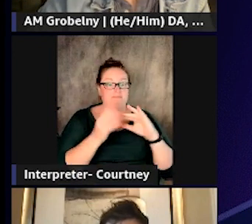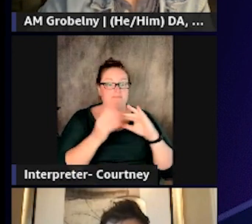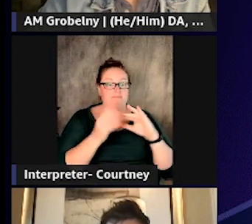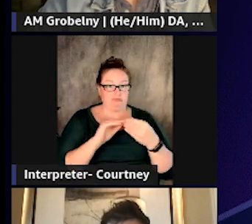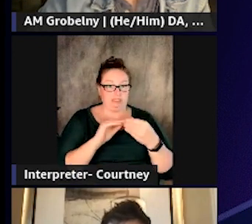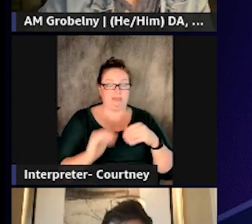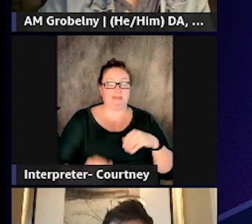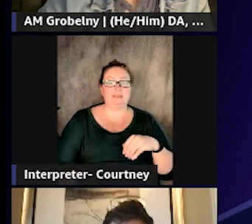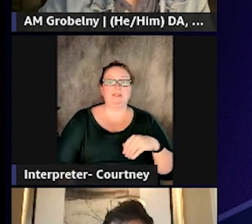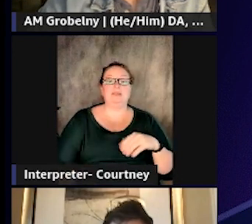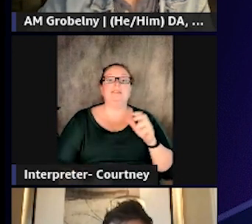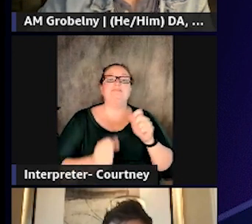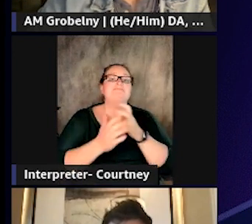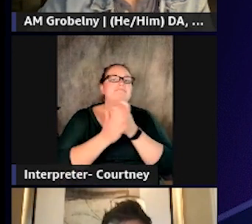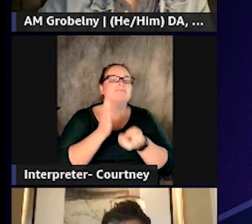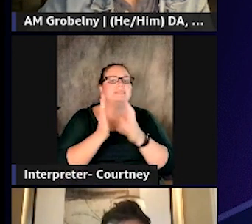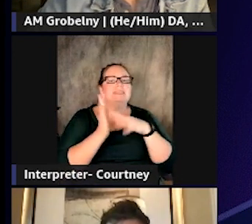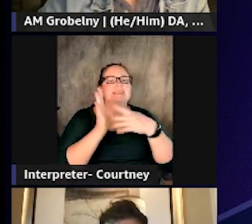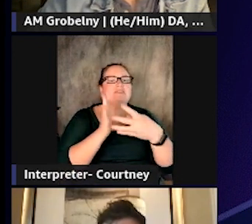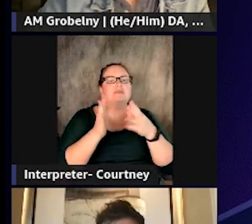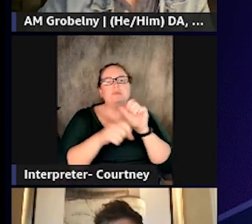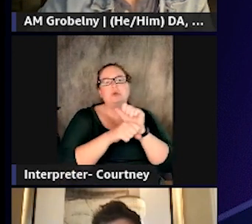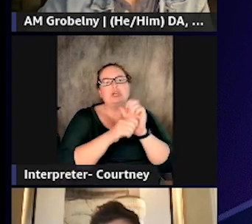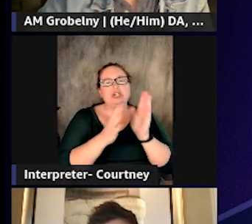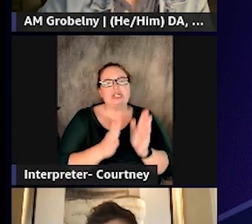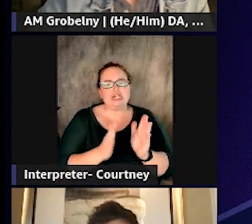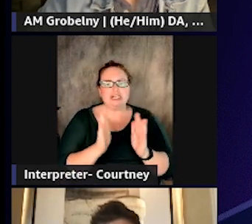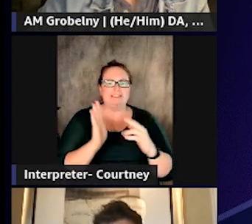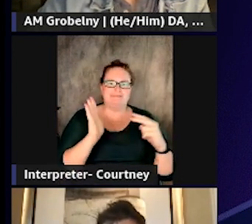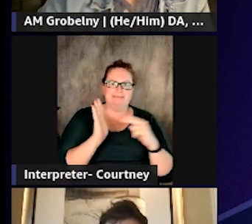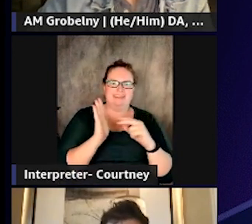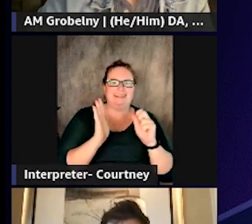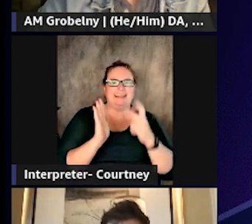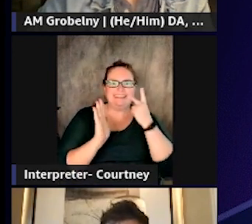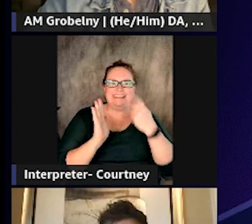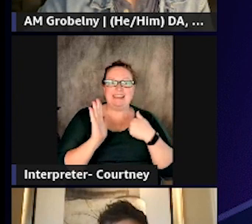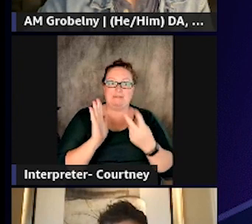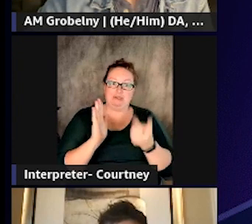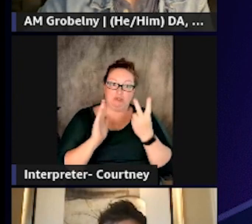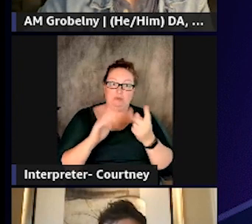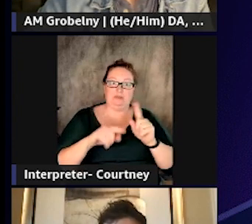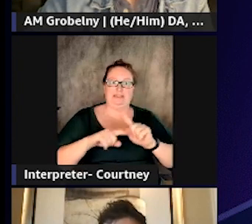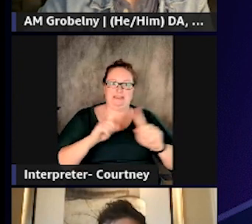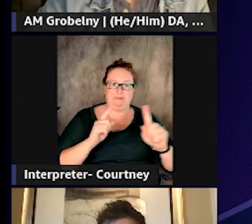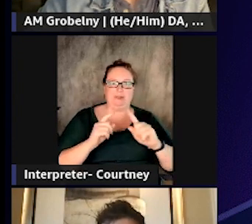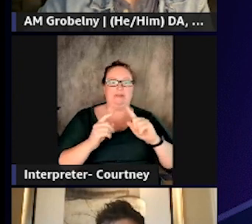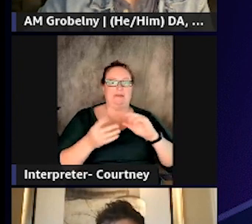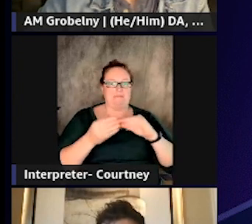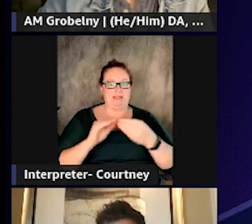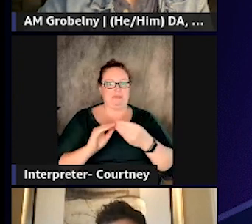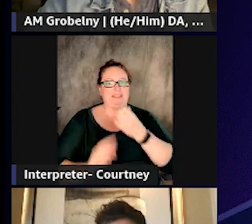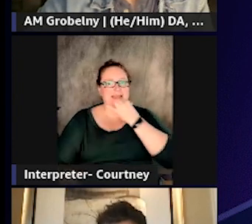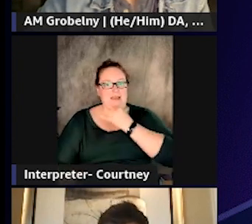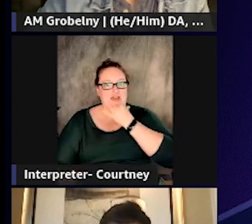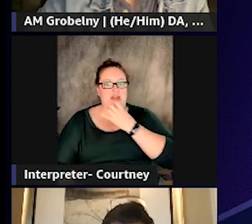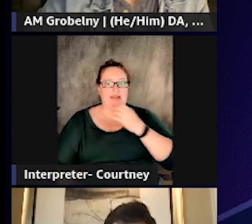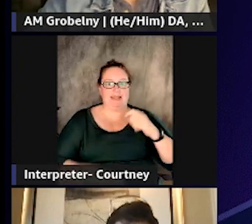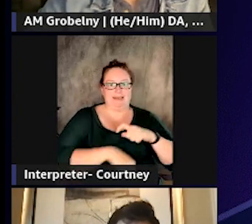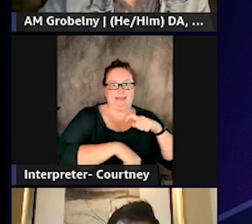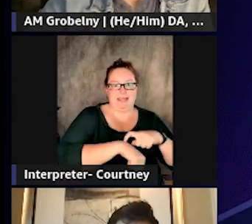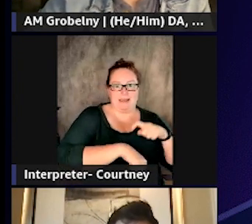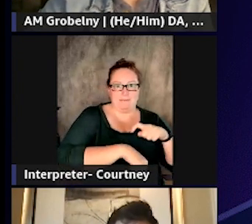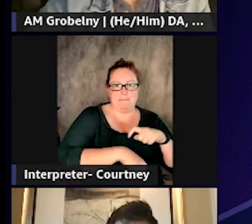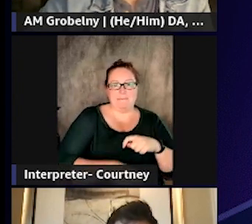can jump into the scheduled worker namespace. And I can see that I have 2 different metrics, error and time, that are being emitted for each of those